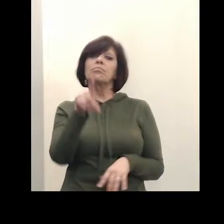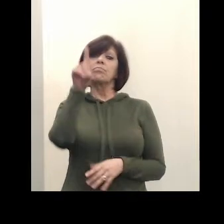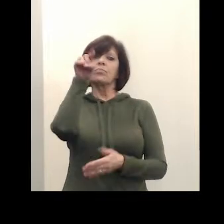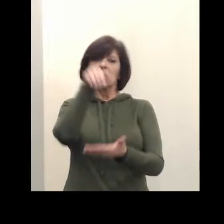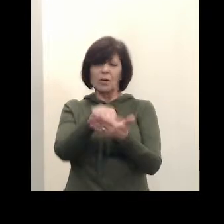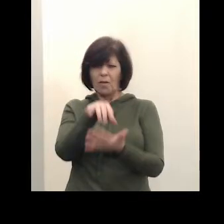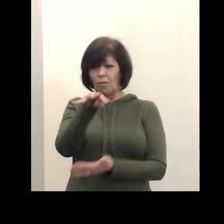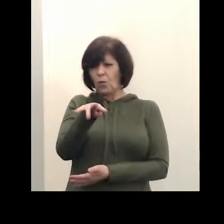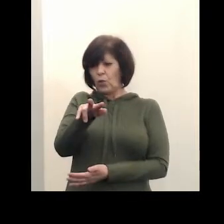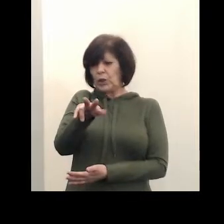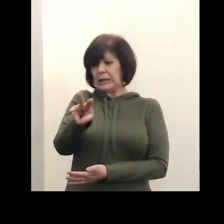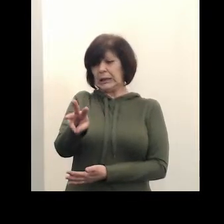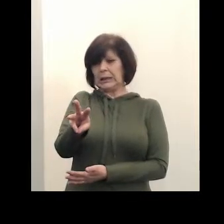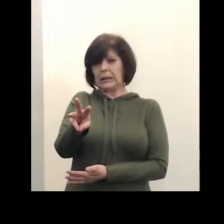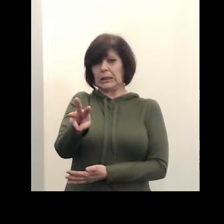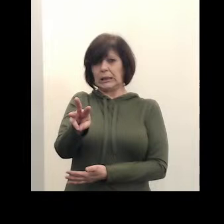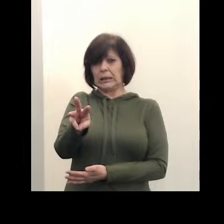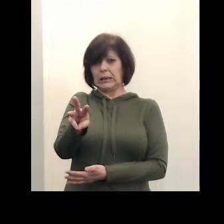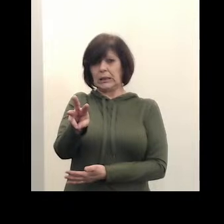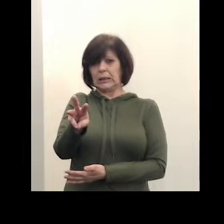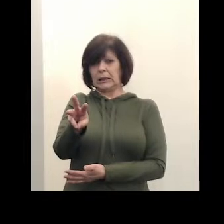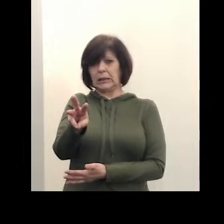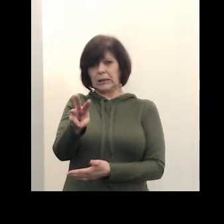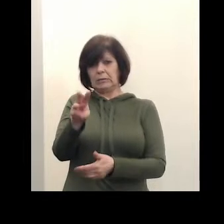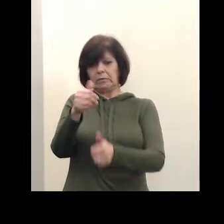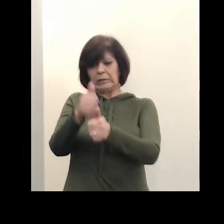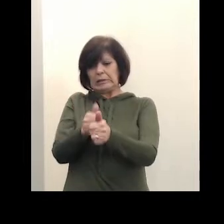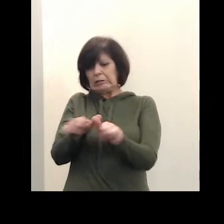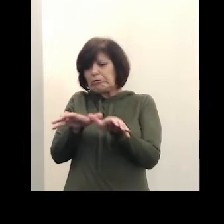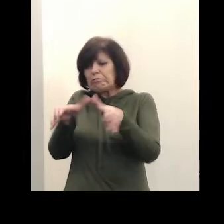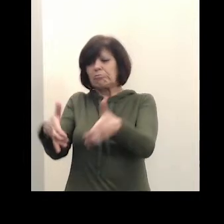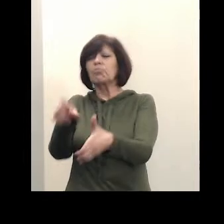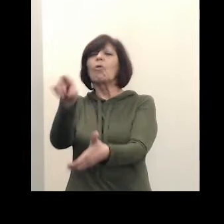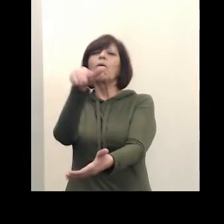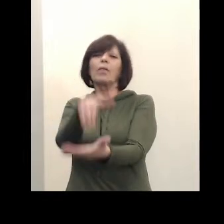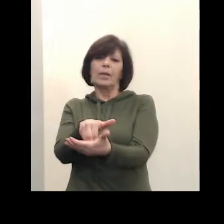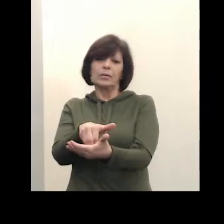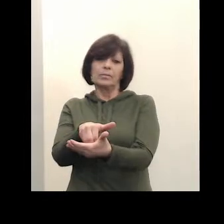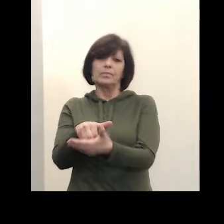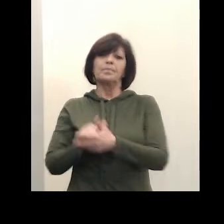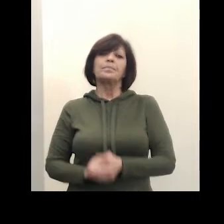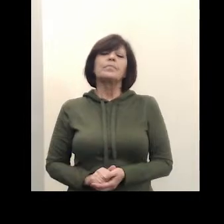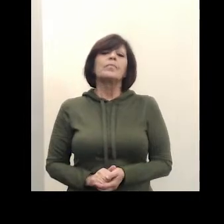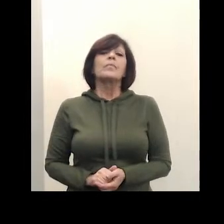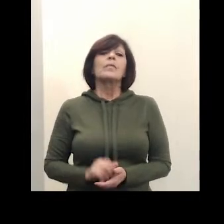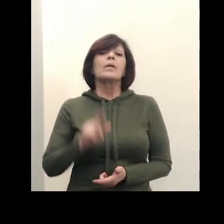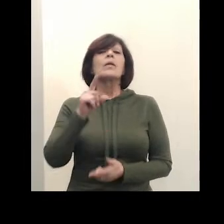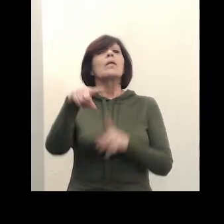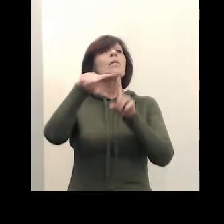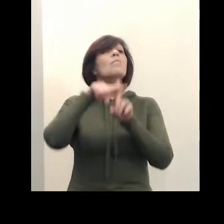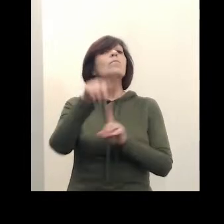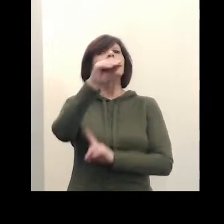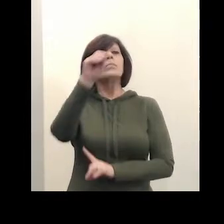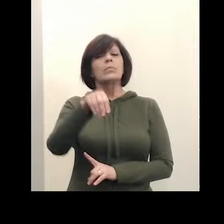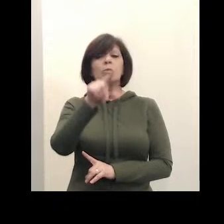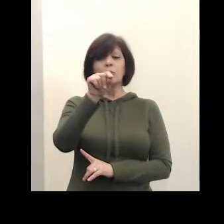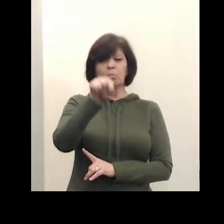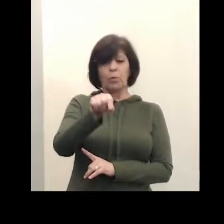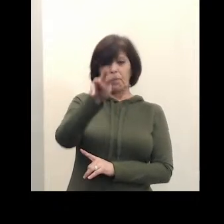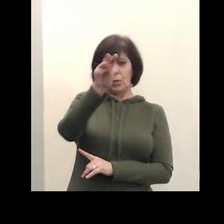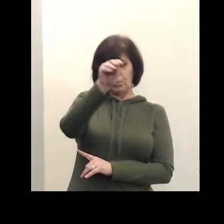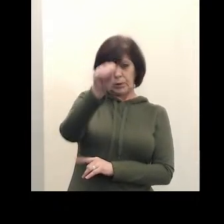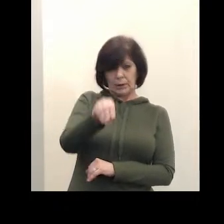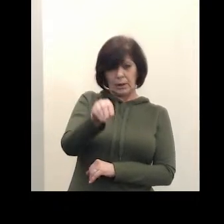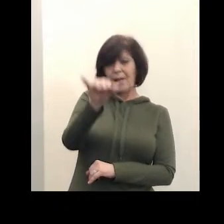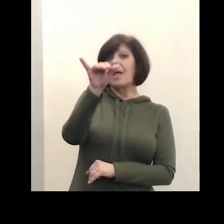1,436 being the 100,000 residents per past 7 days. The positivity rate, 20.4%. That is all